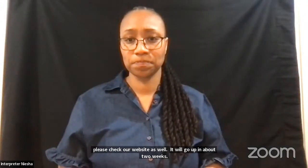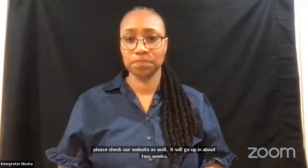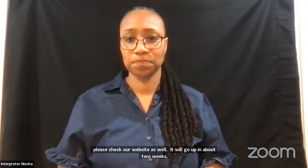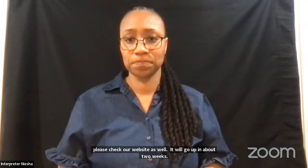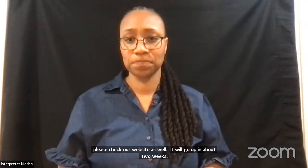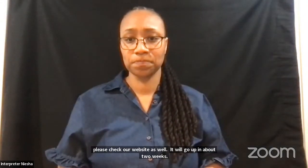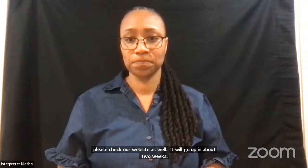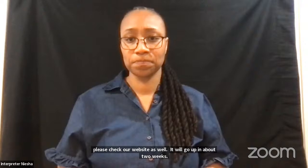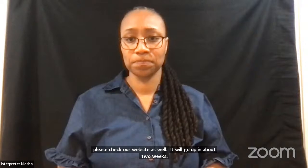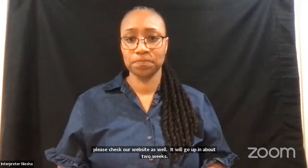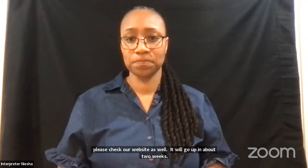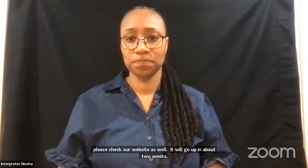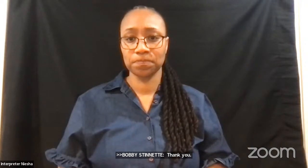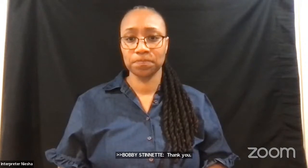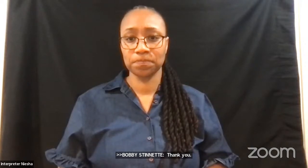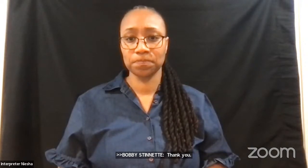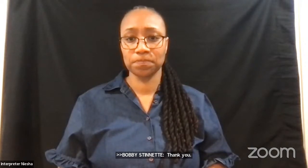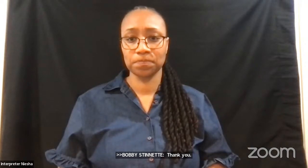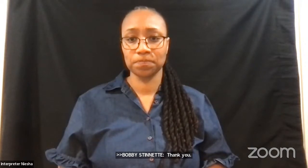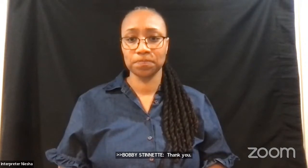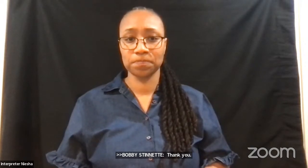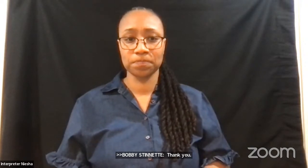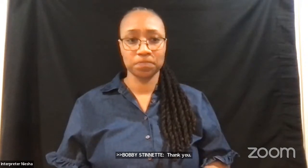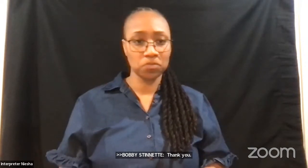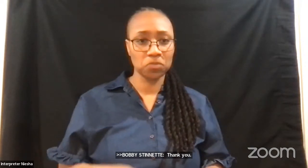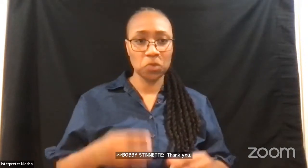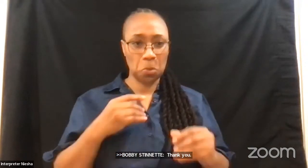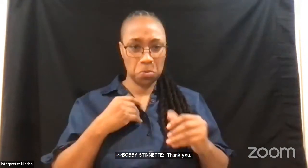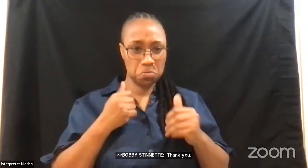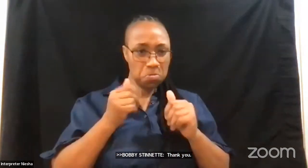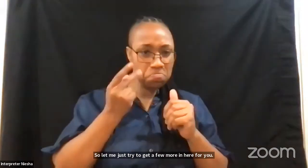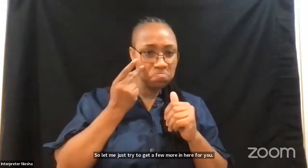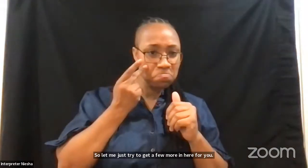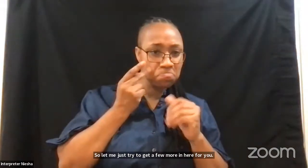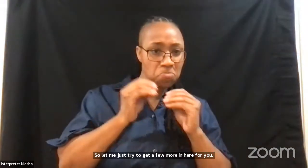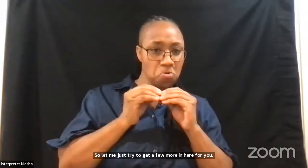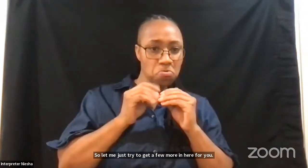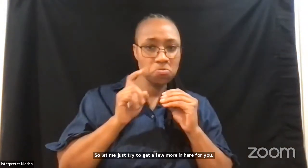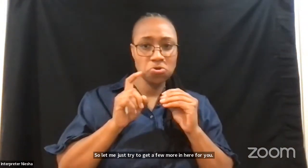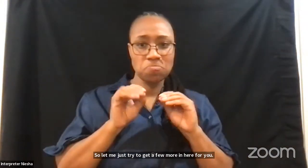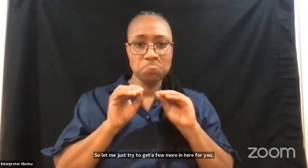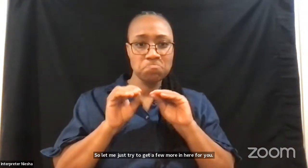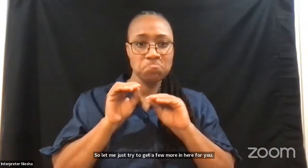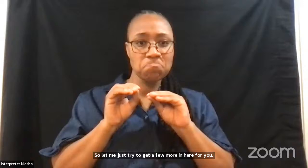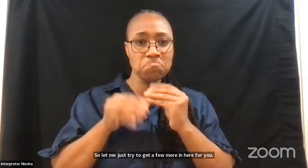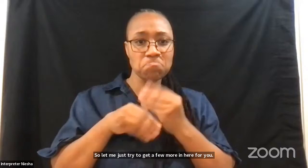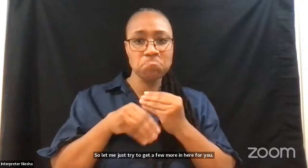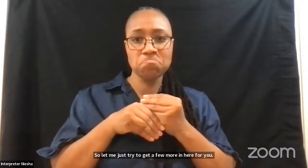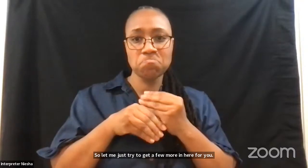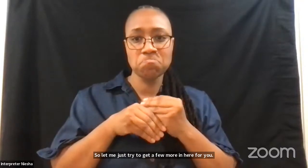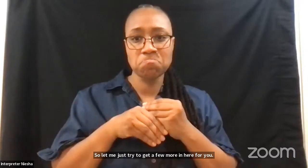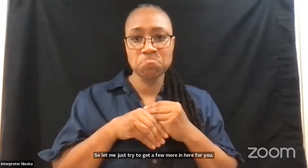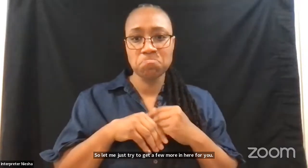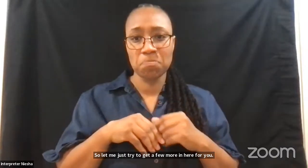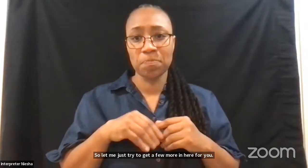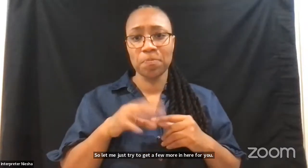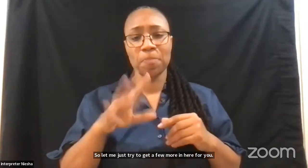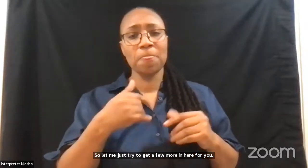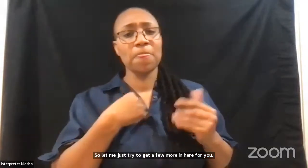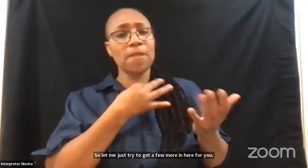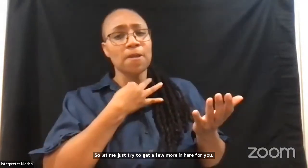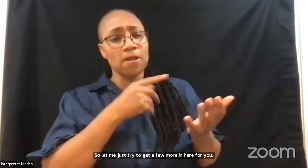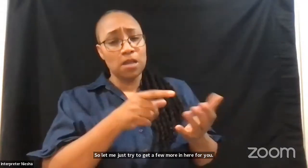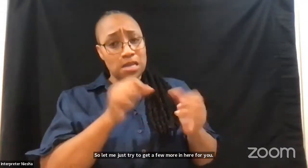here for you. So another question is, are you able to break down the health disparity of people